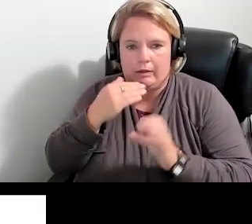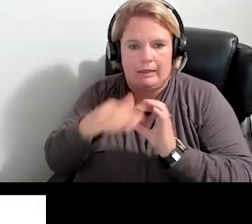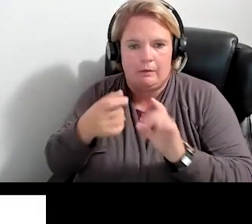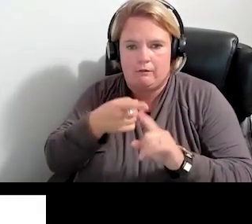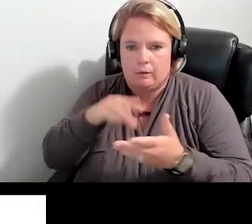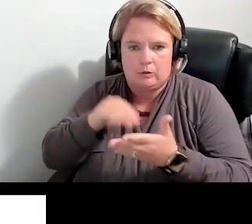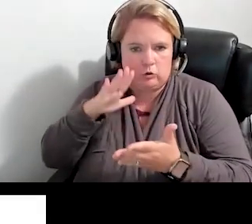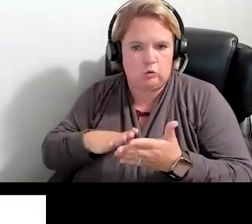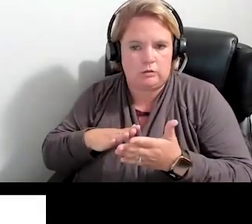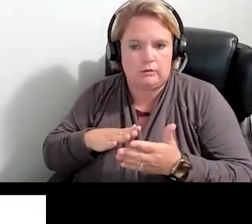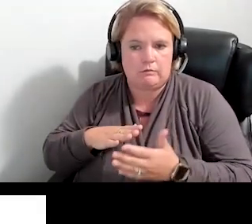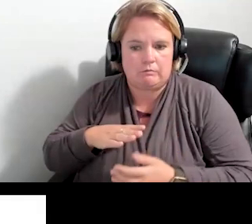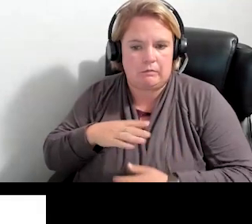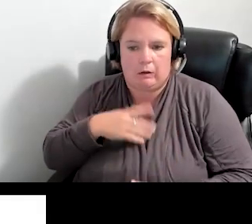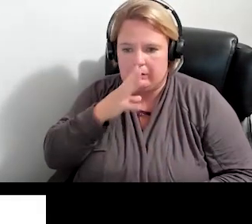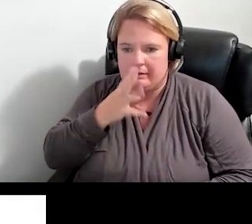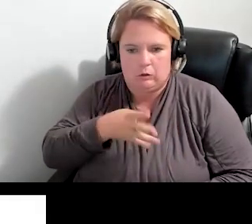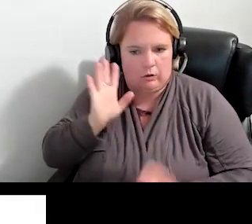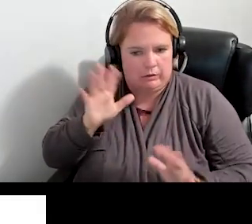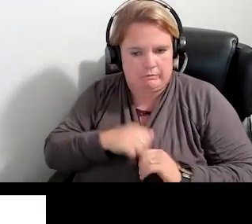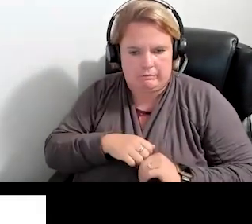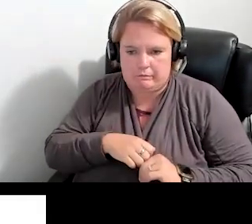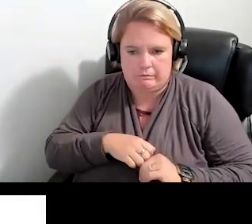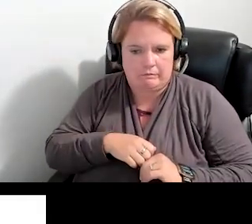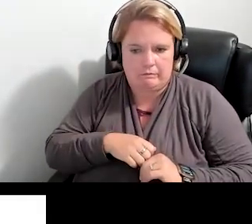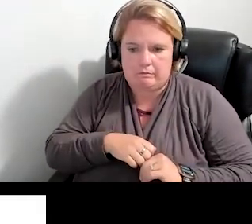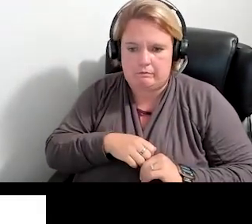what would have happened. I just would have ignored it.